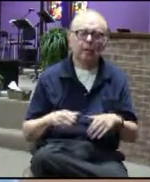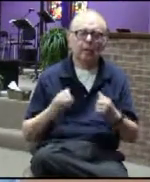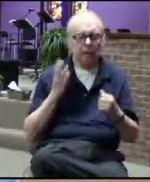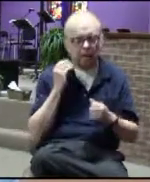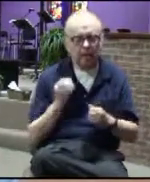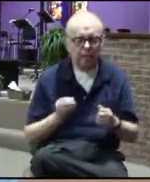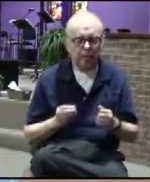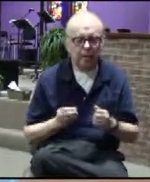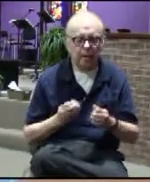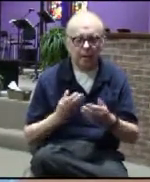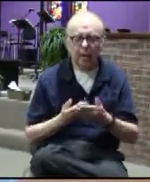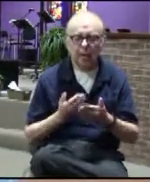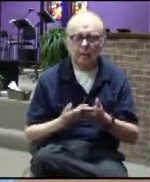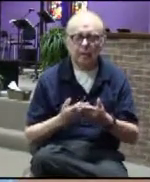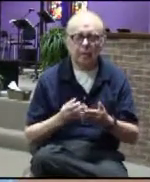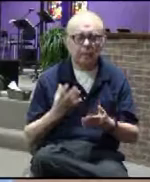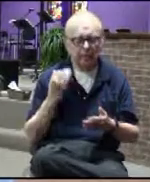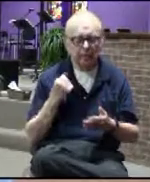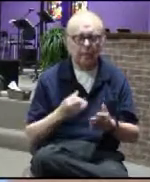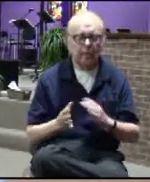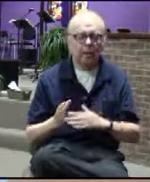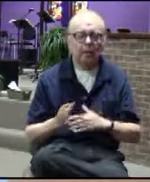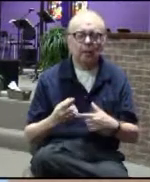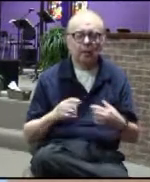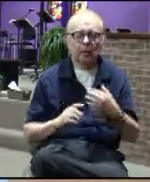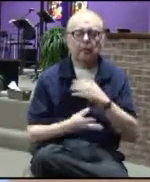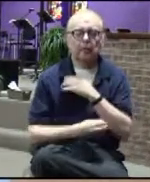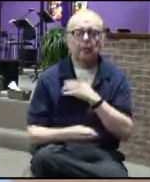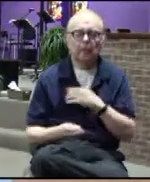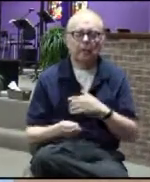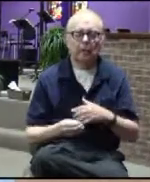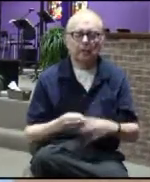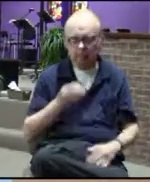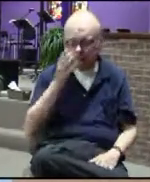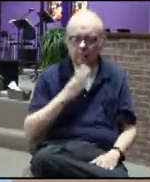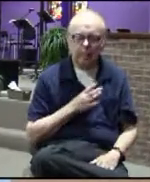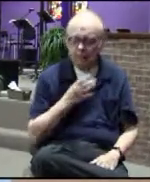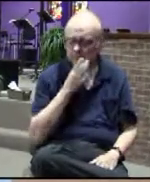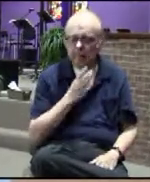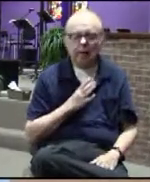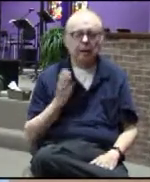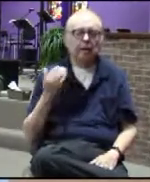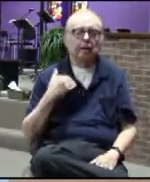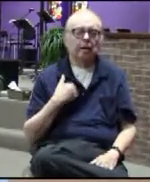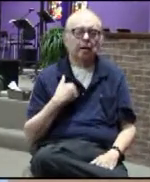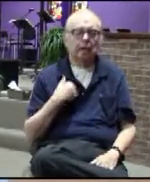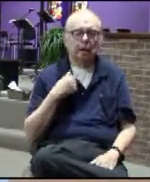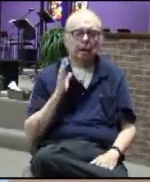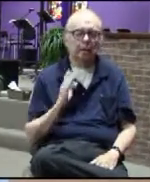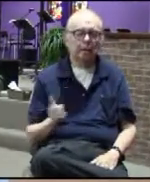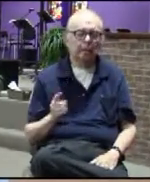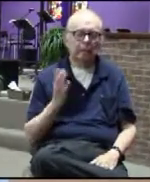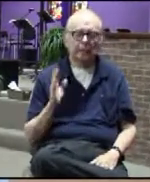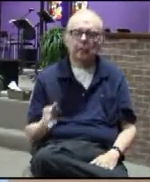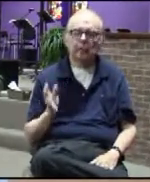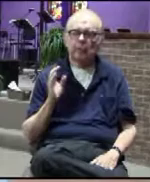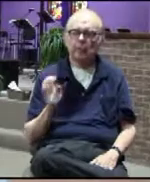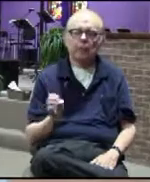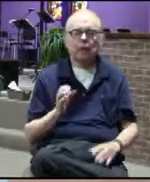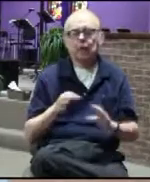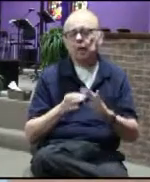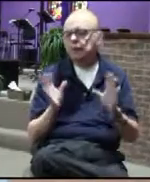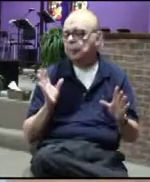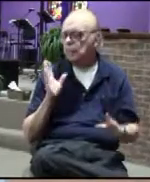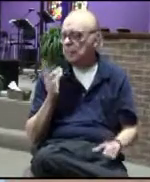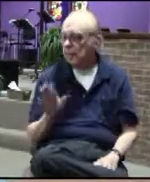wealth God's got you if you're going through poverty ladies and gentlemen God has you and will never ever let